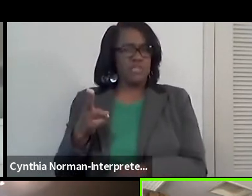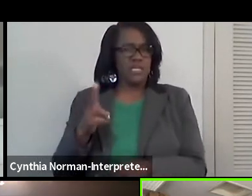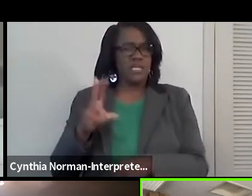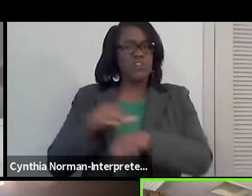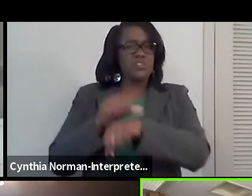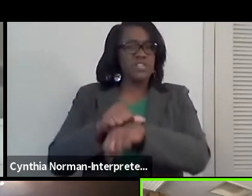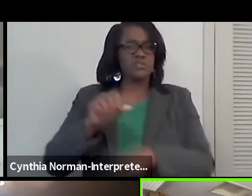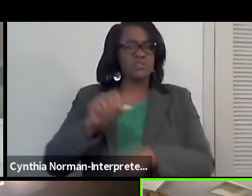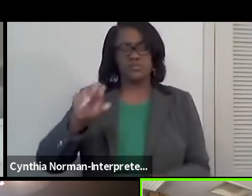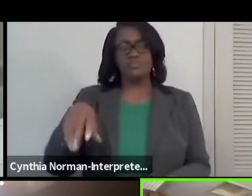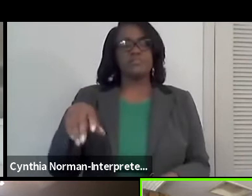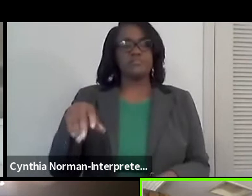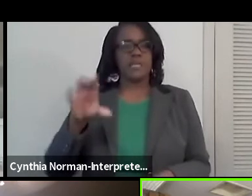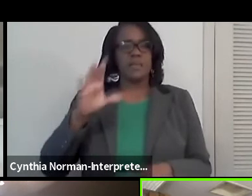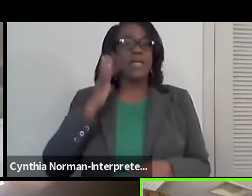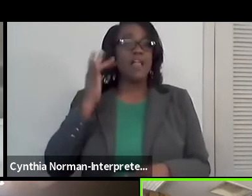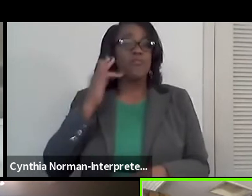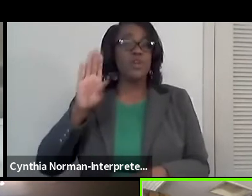of California, Berkeley.